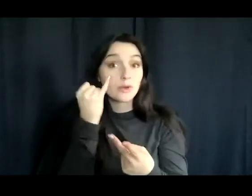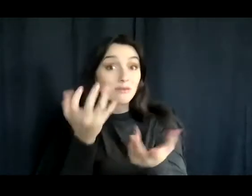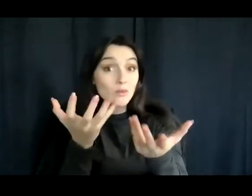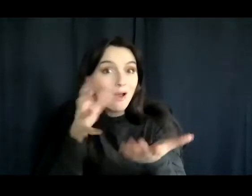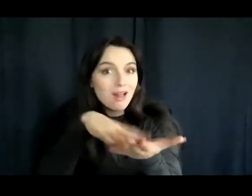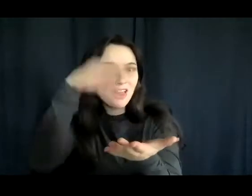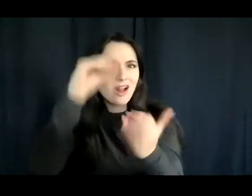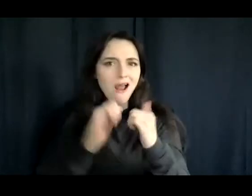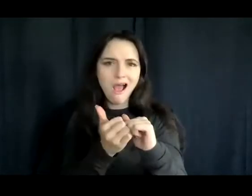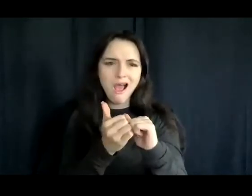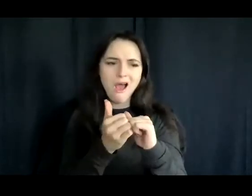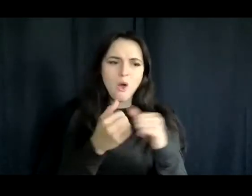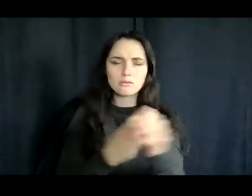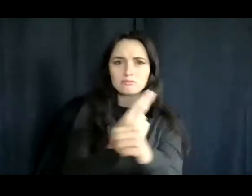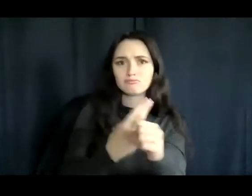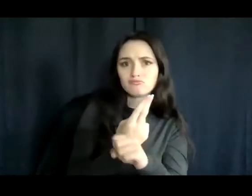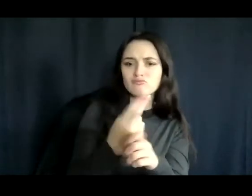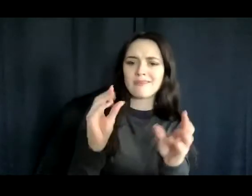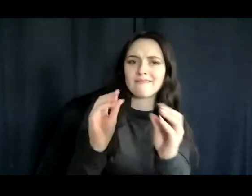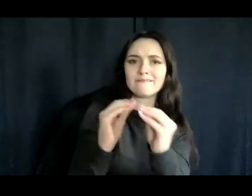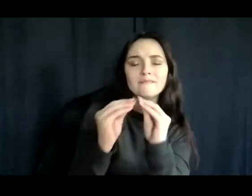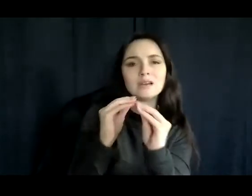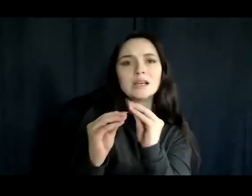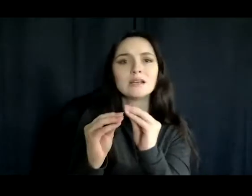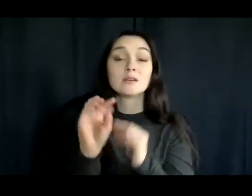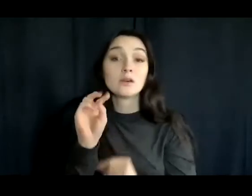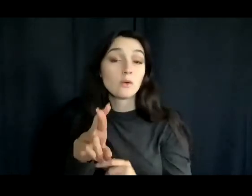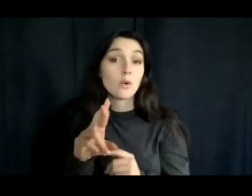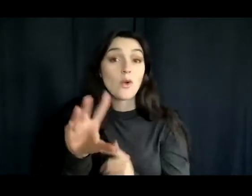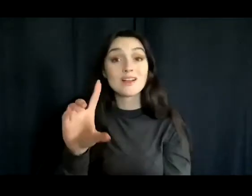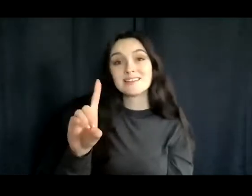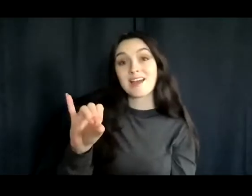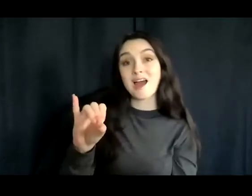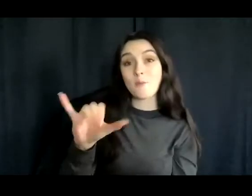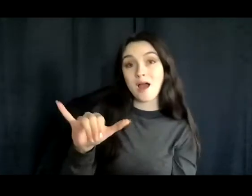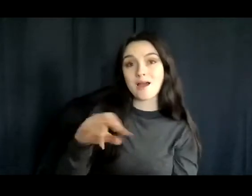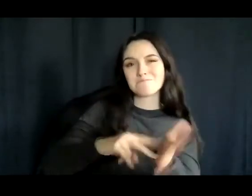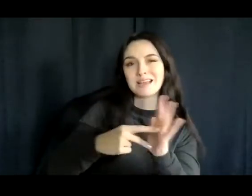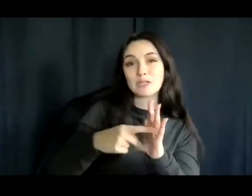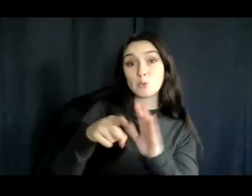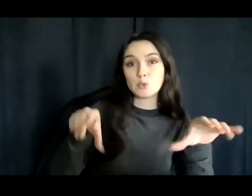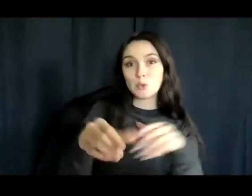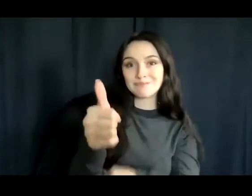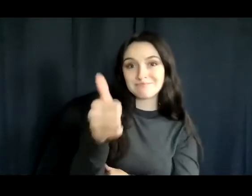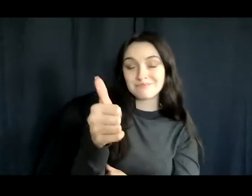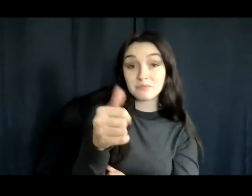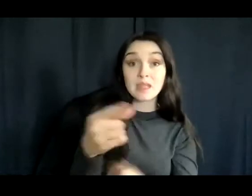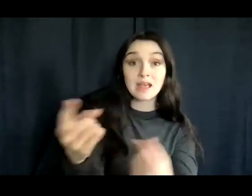these tools and how to do some repairs or some DIY work, you could come here and get some really